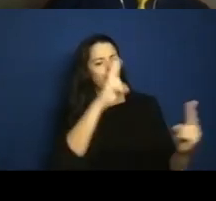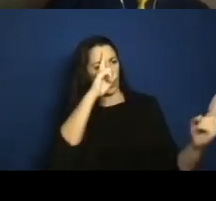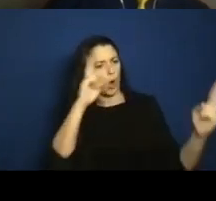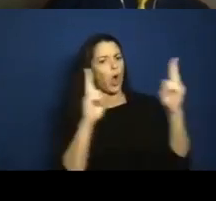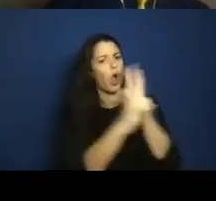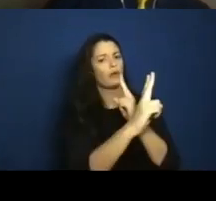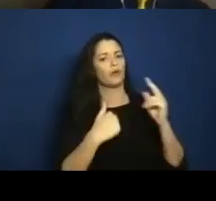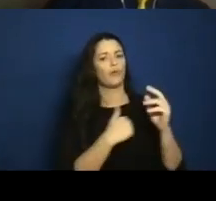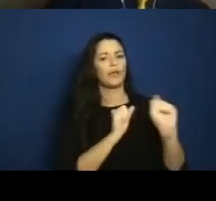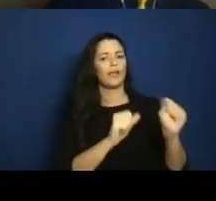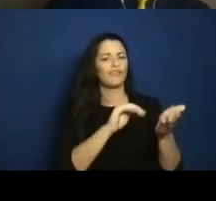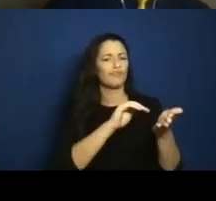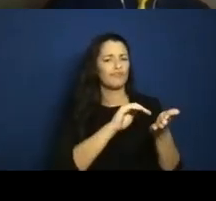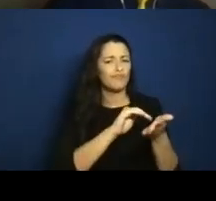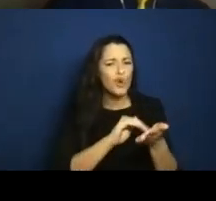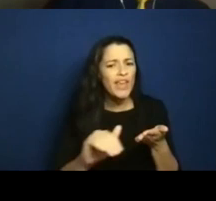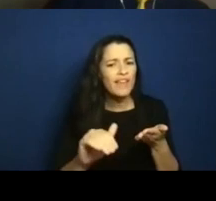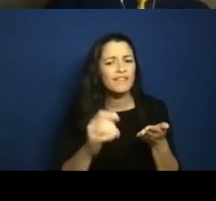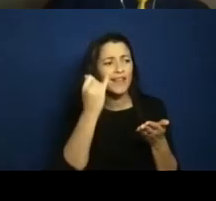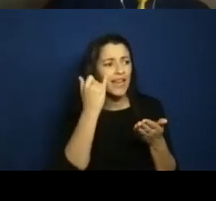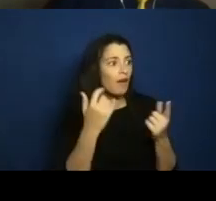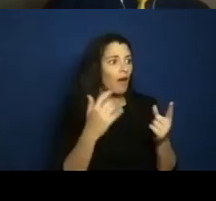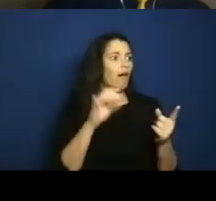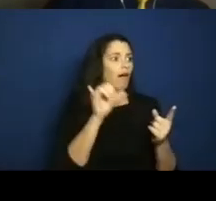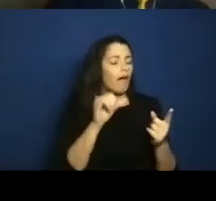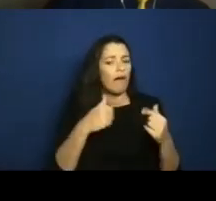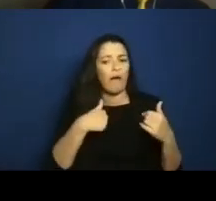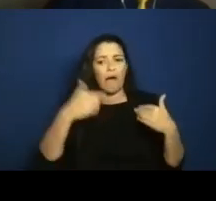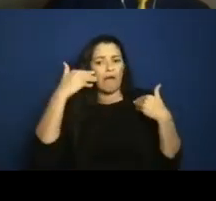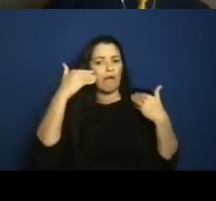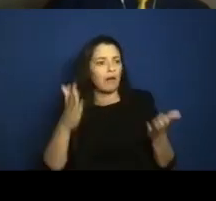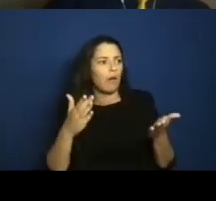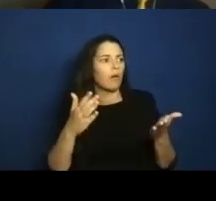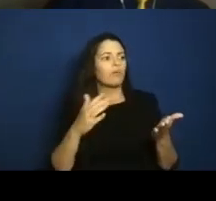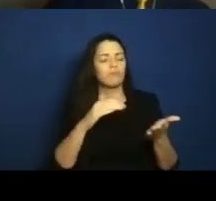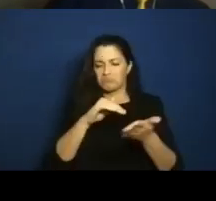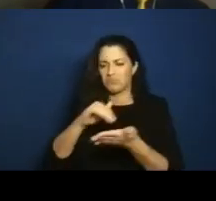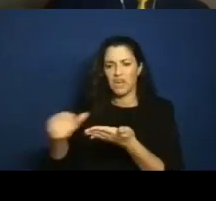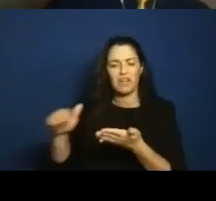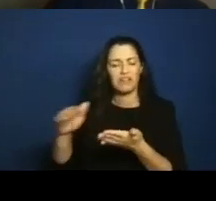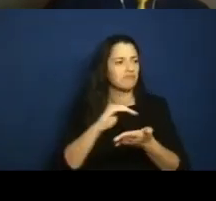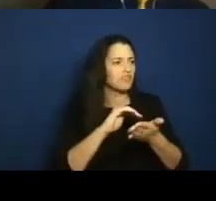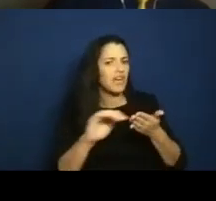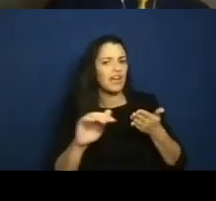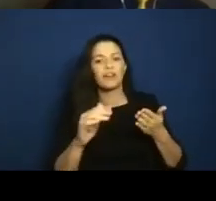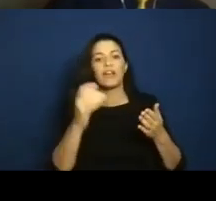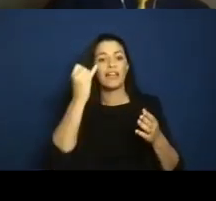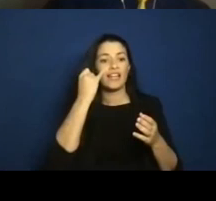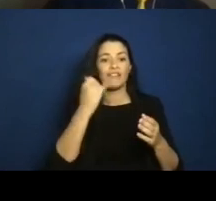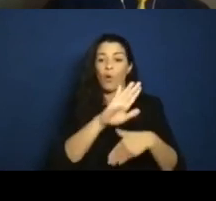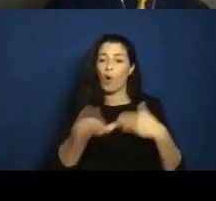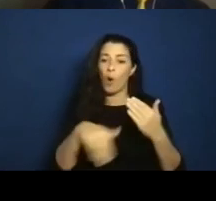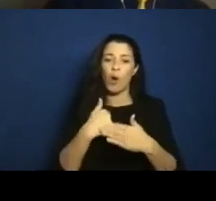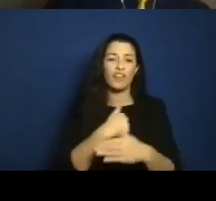can forgive the things that we don't know, and we can recognize that all of us, if we give ourselves the chance, can really